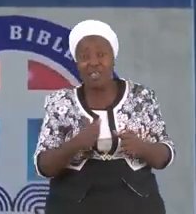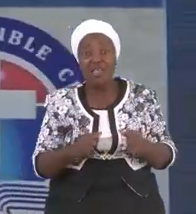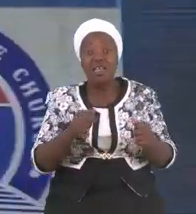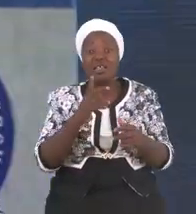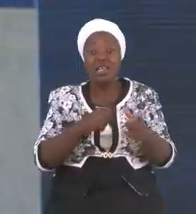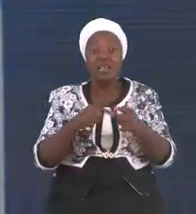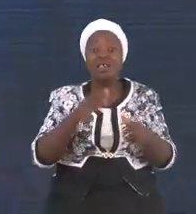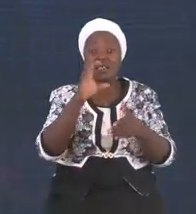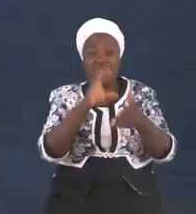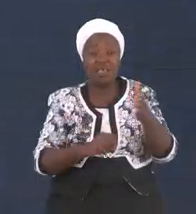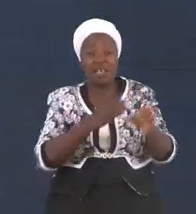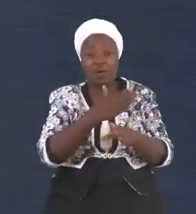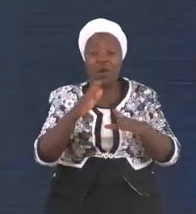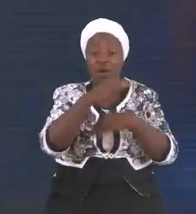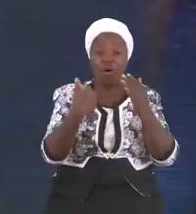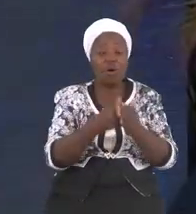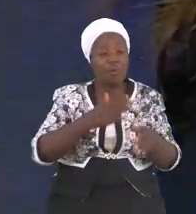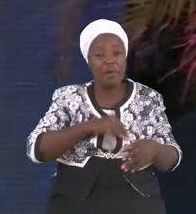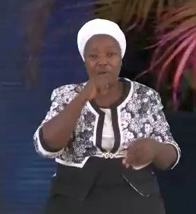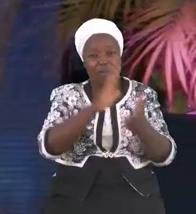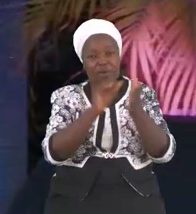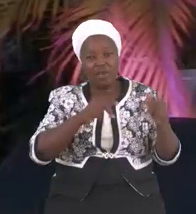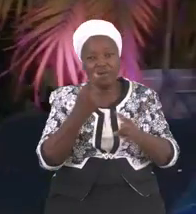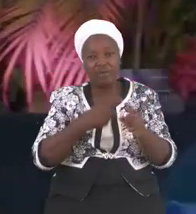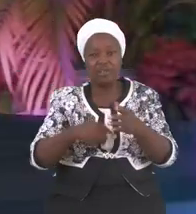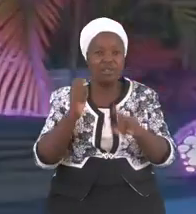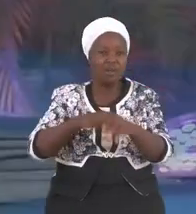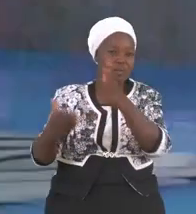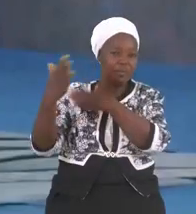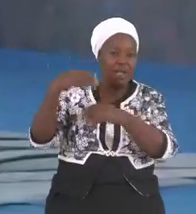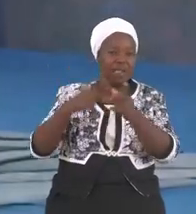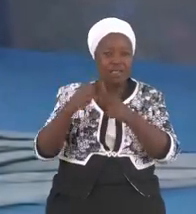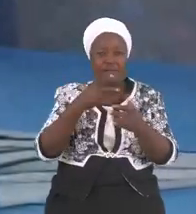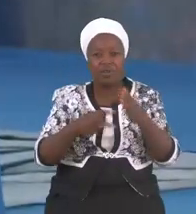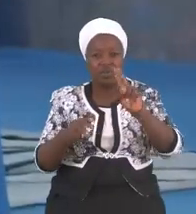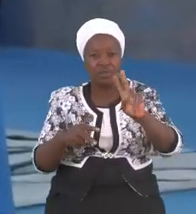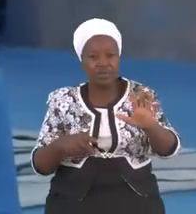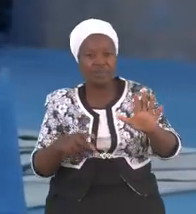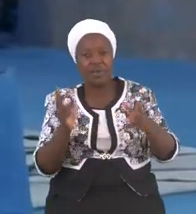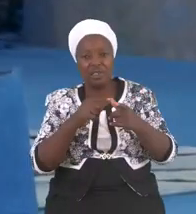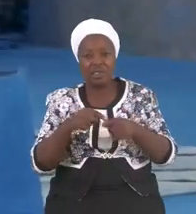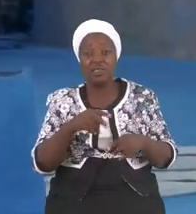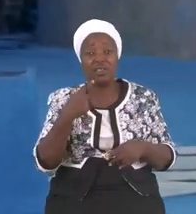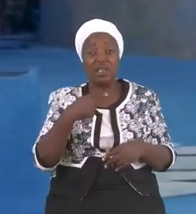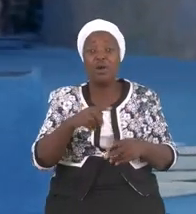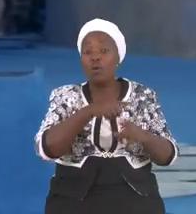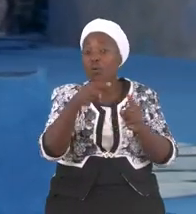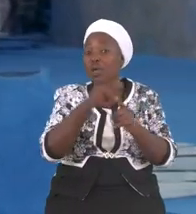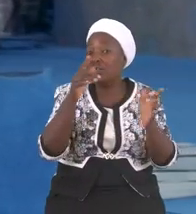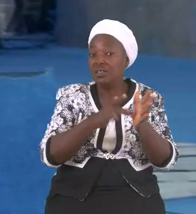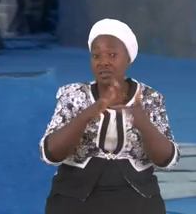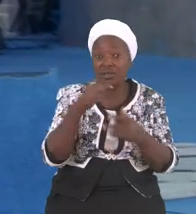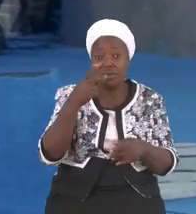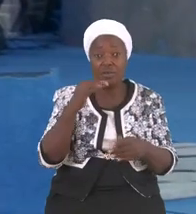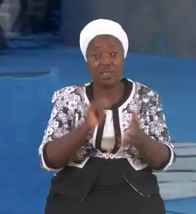my unbelief of the past. And then in verse 25, it says, when Jesus saw that the people came